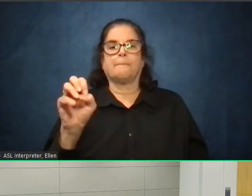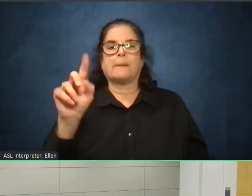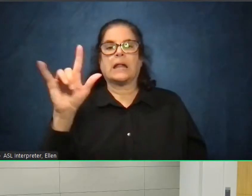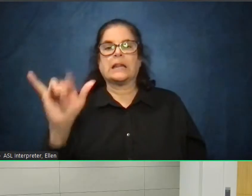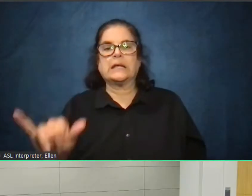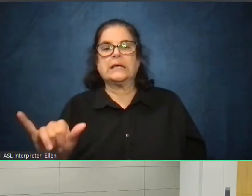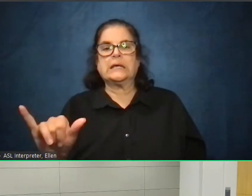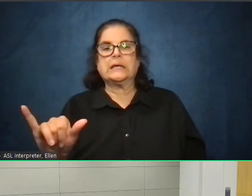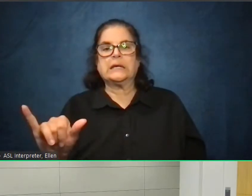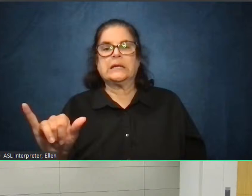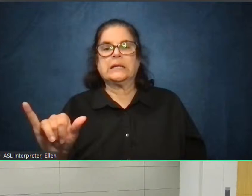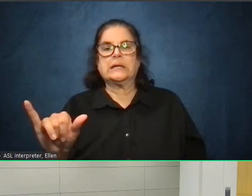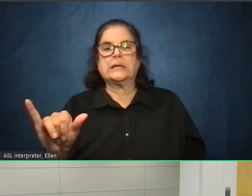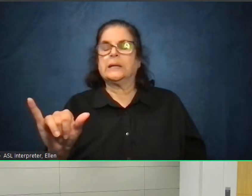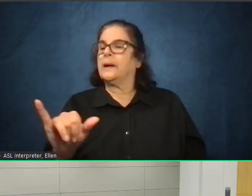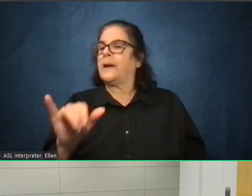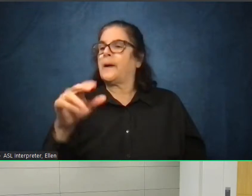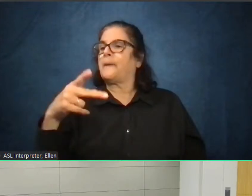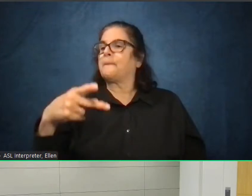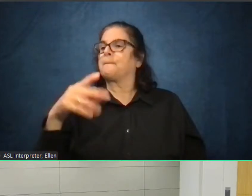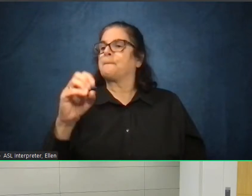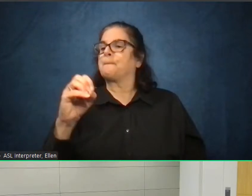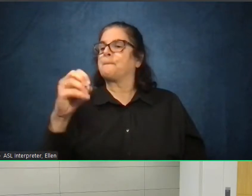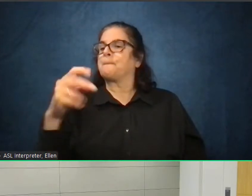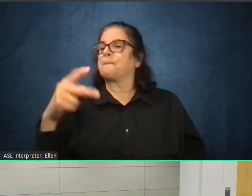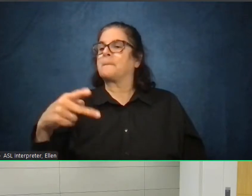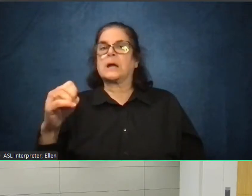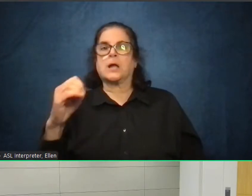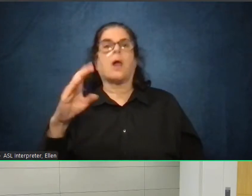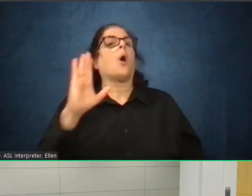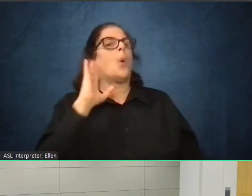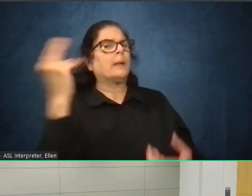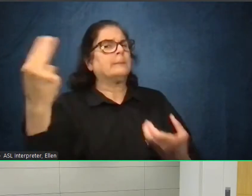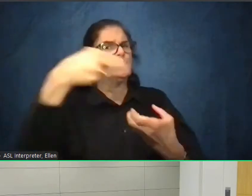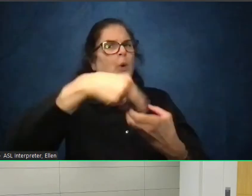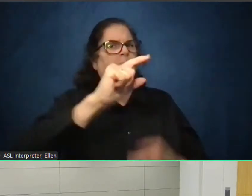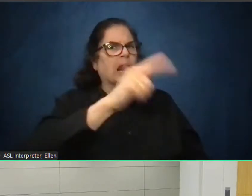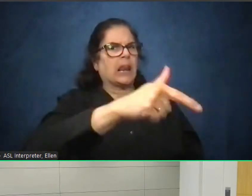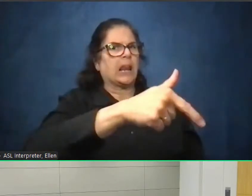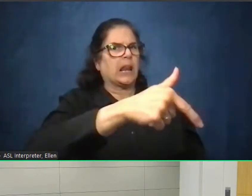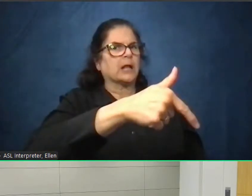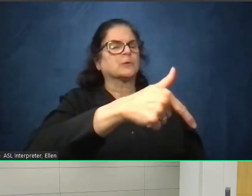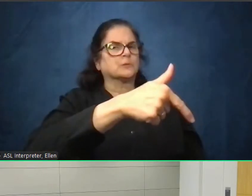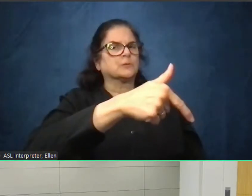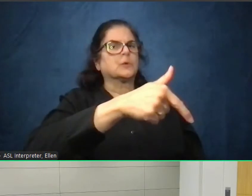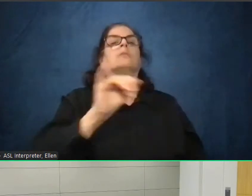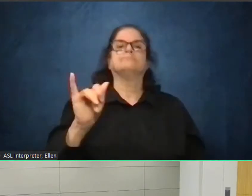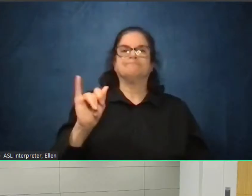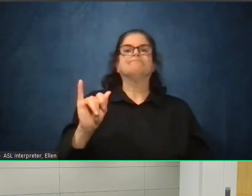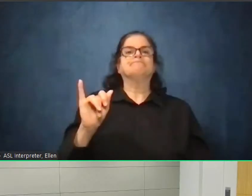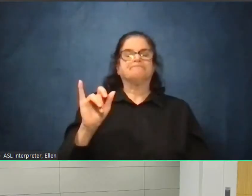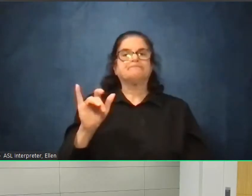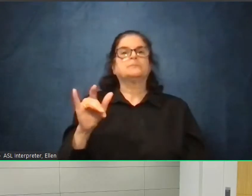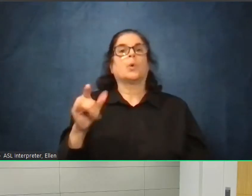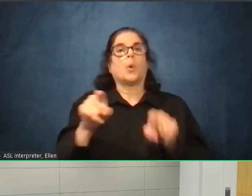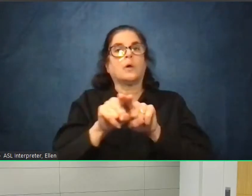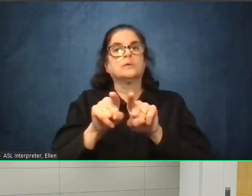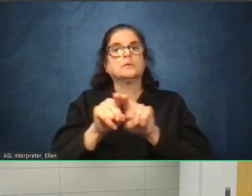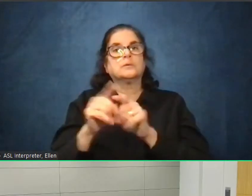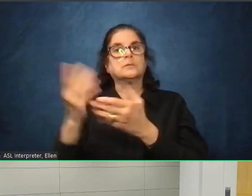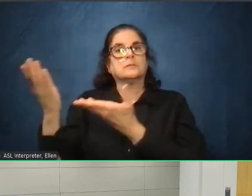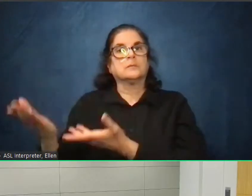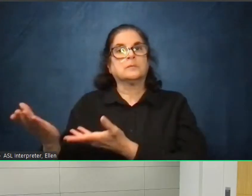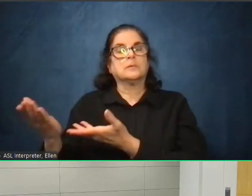She'll be joining us a little bit later. She'll be joining us later. I also want to present to you my intern for this year,